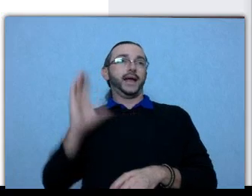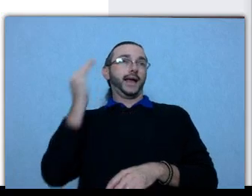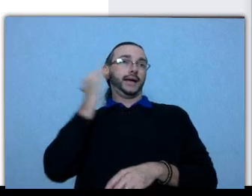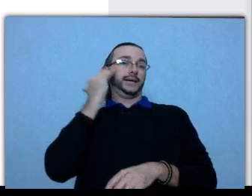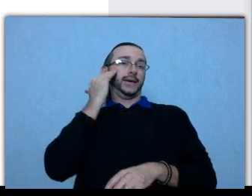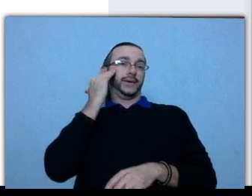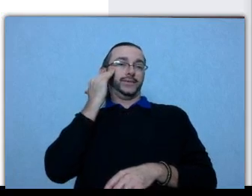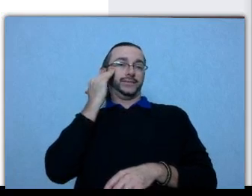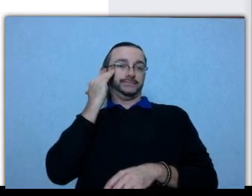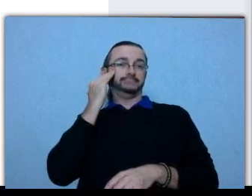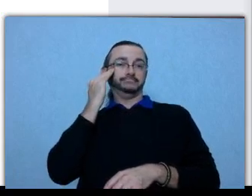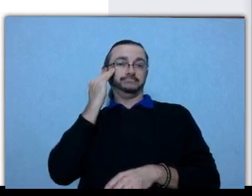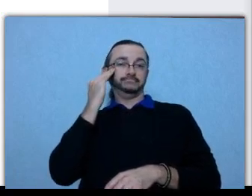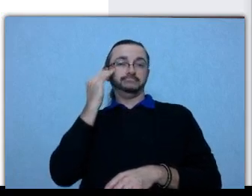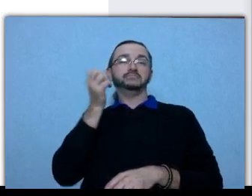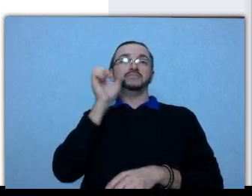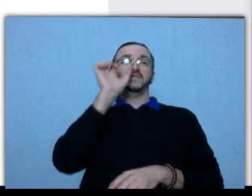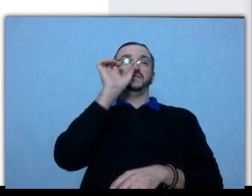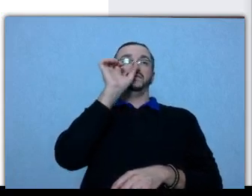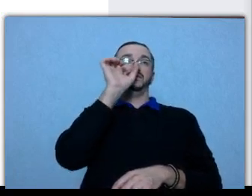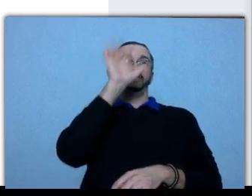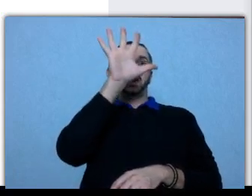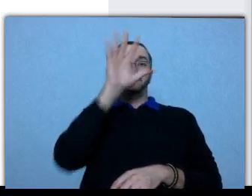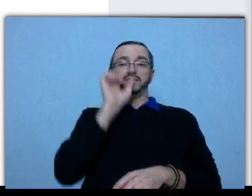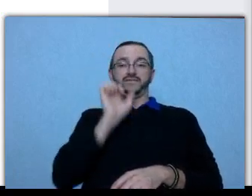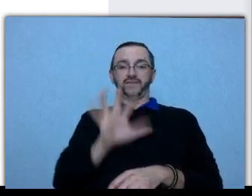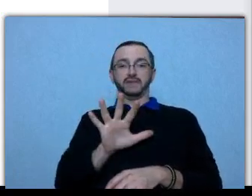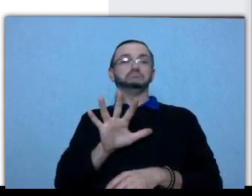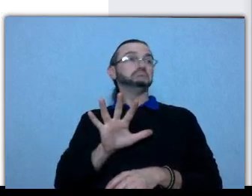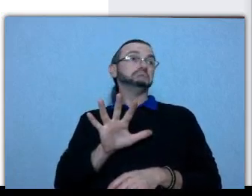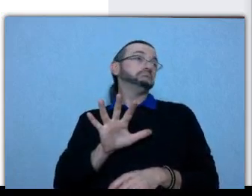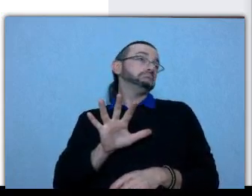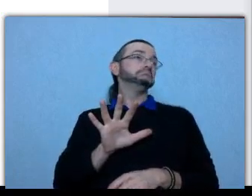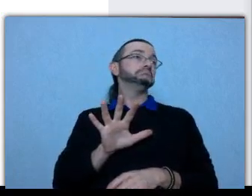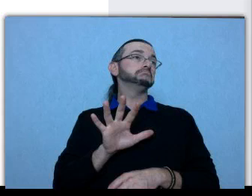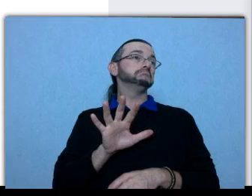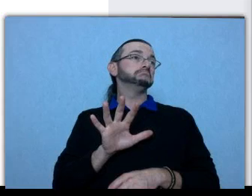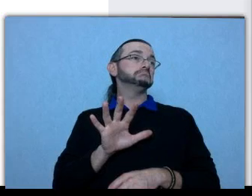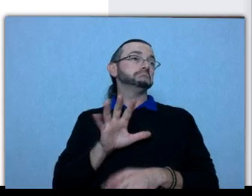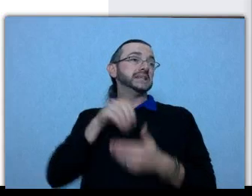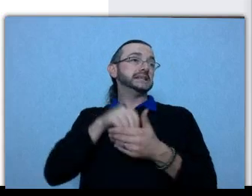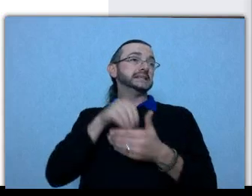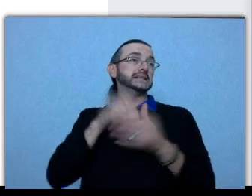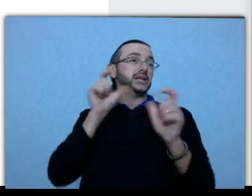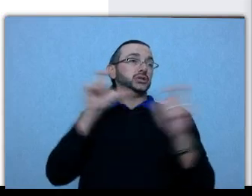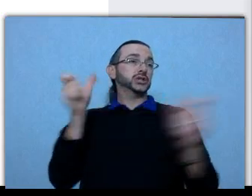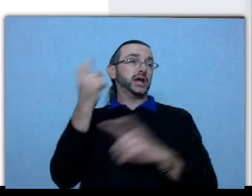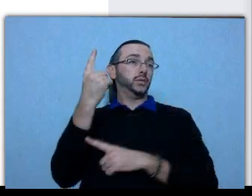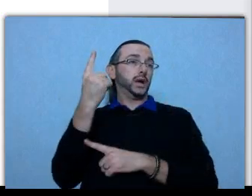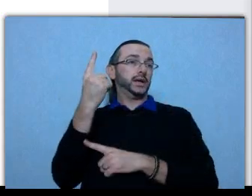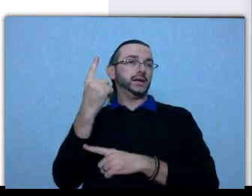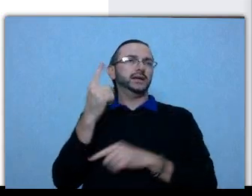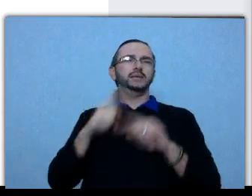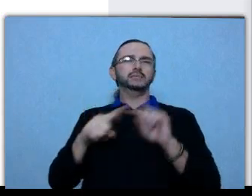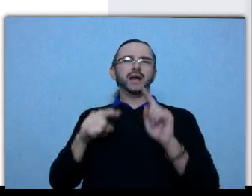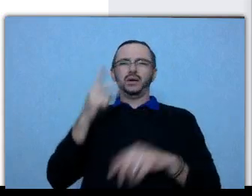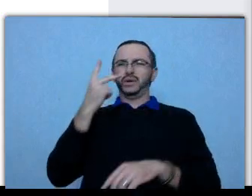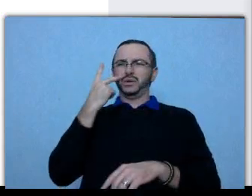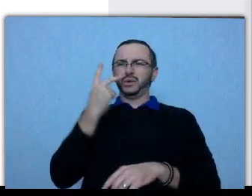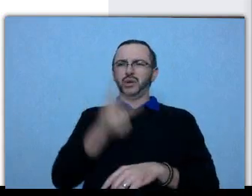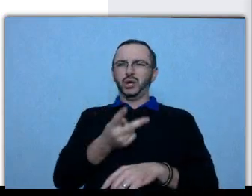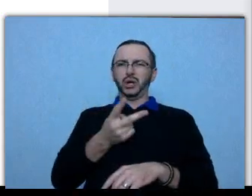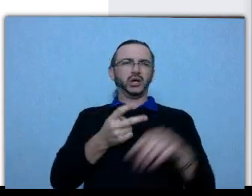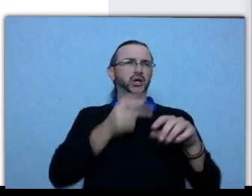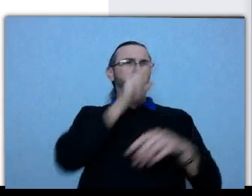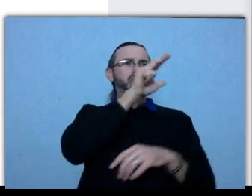think, okay, 5 over 5. Now, some of you guys might be confused because if you look at that, 35